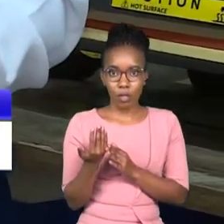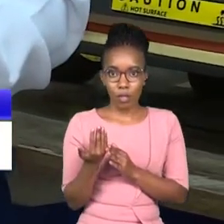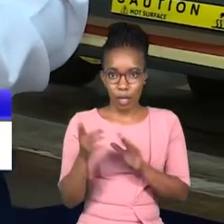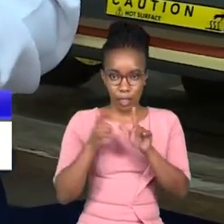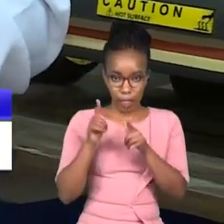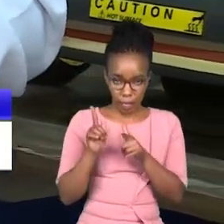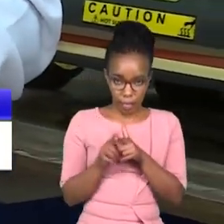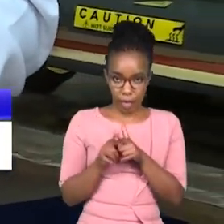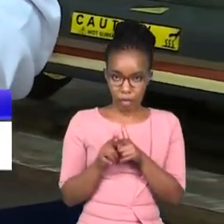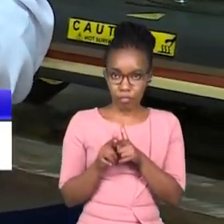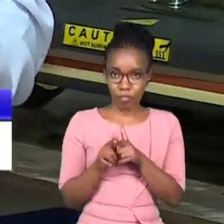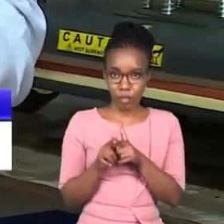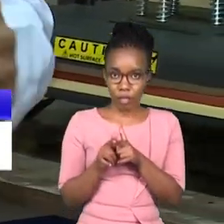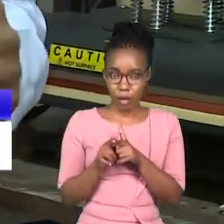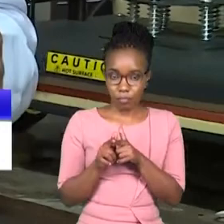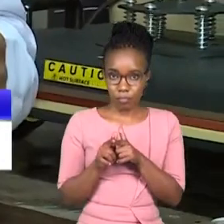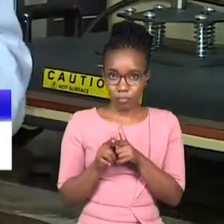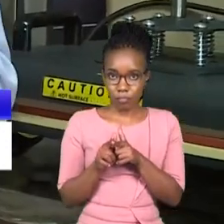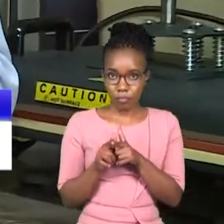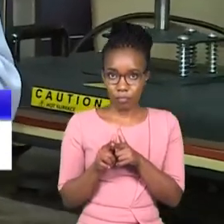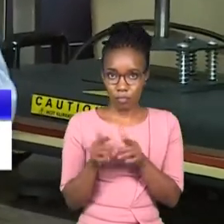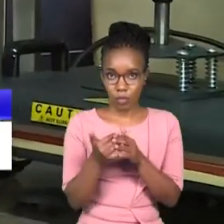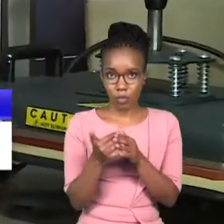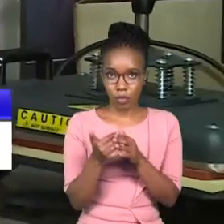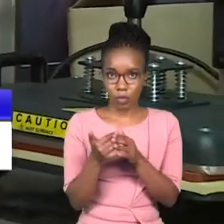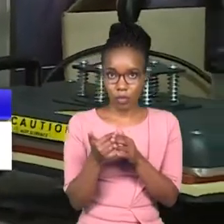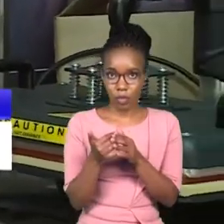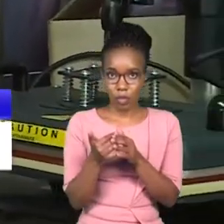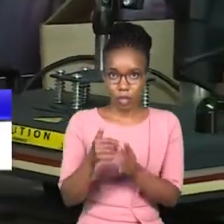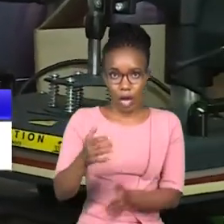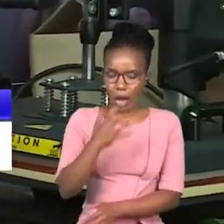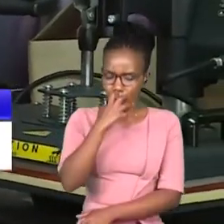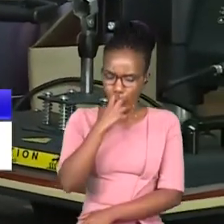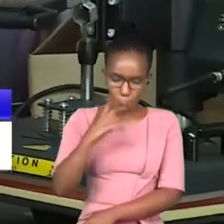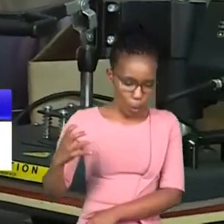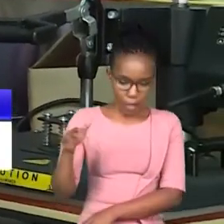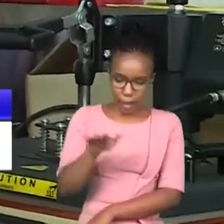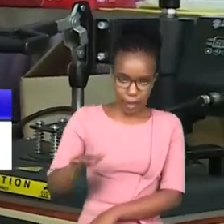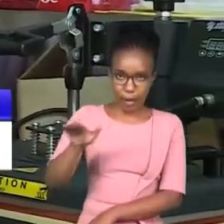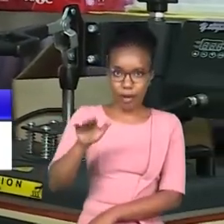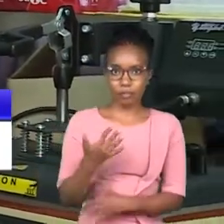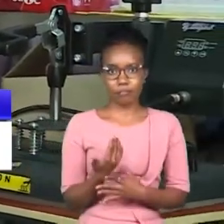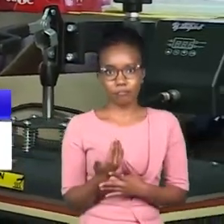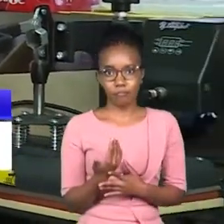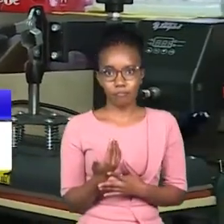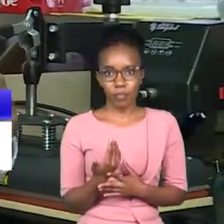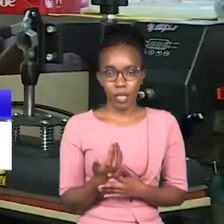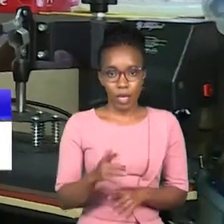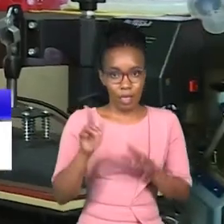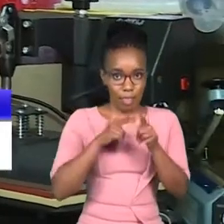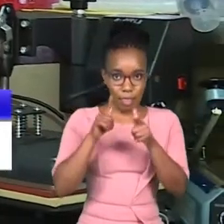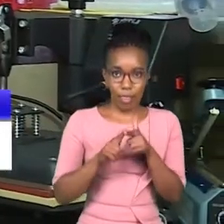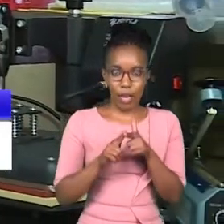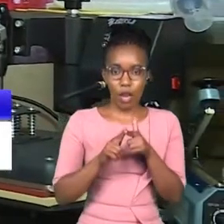into the treatment process where it's treated under very high pressure and very high temperatures so that the